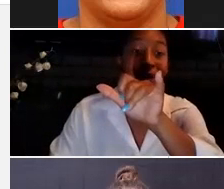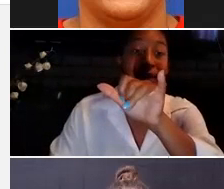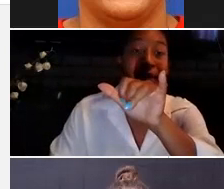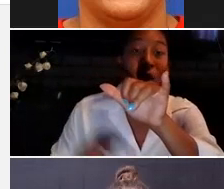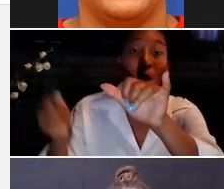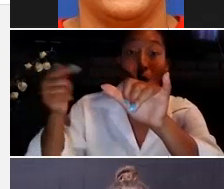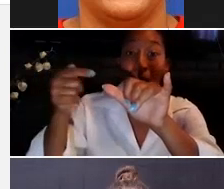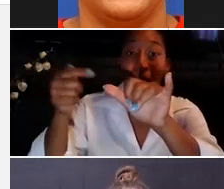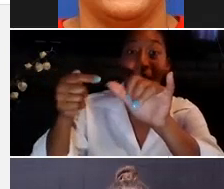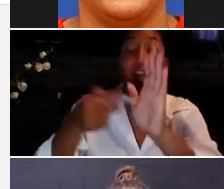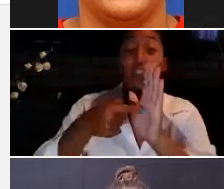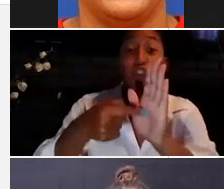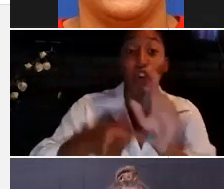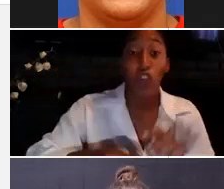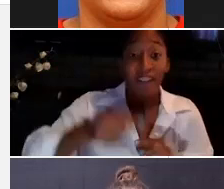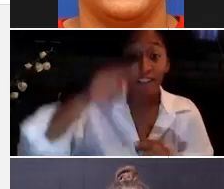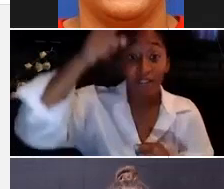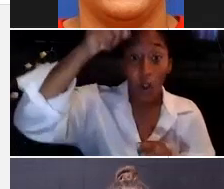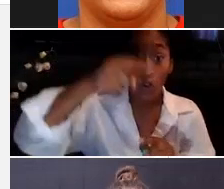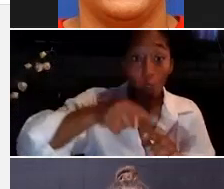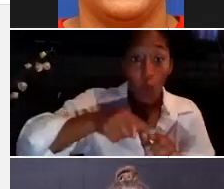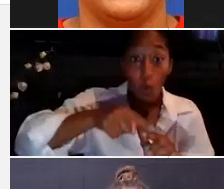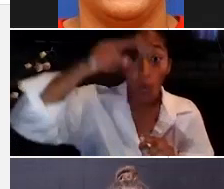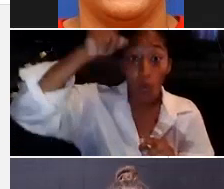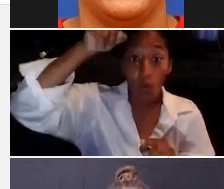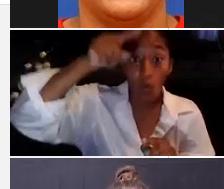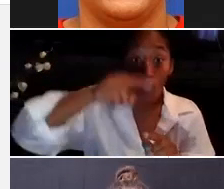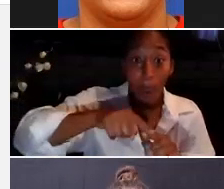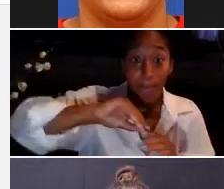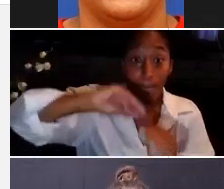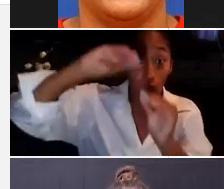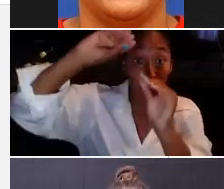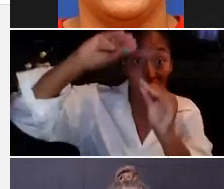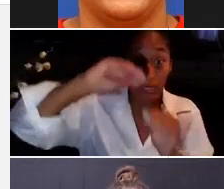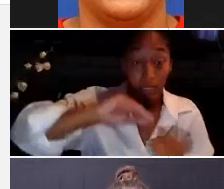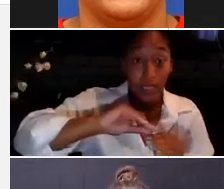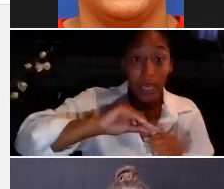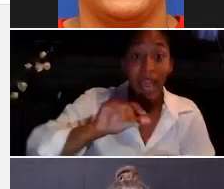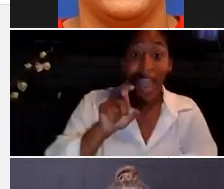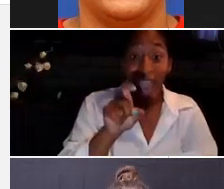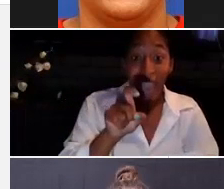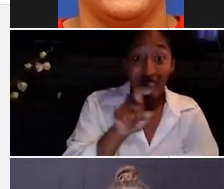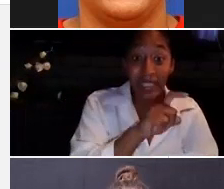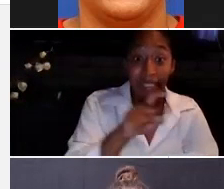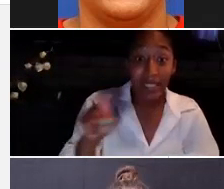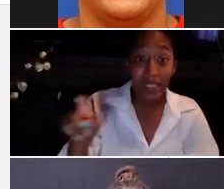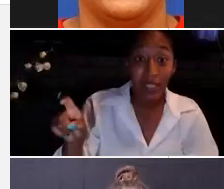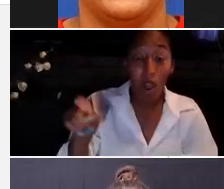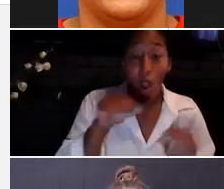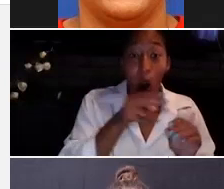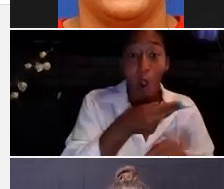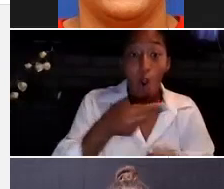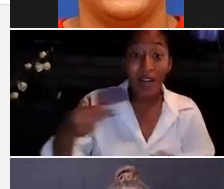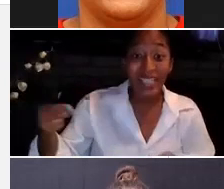represent vertical motion. And so we replace X with Y, and we replace